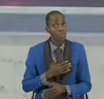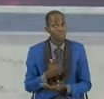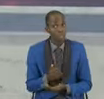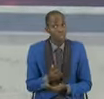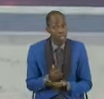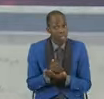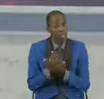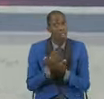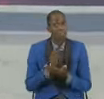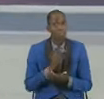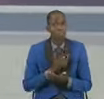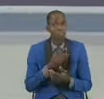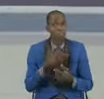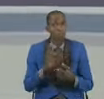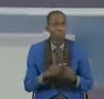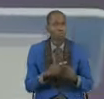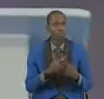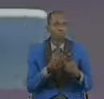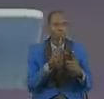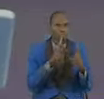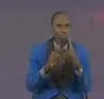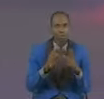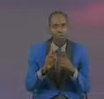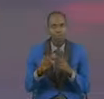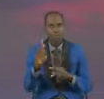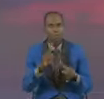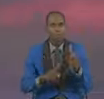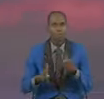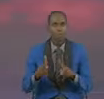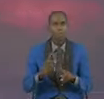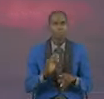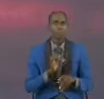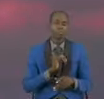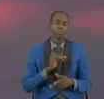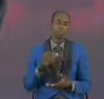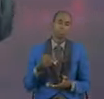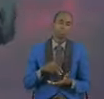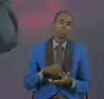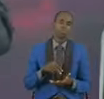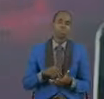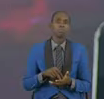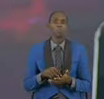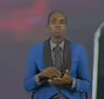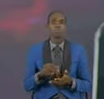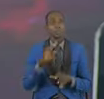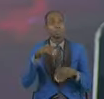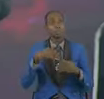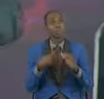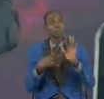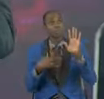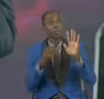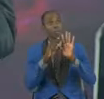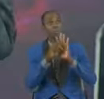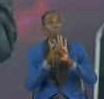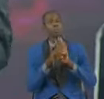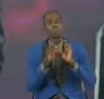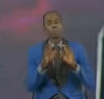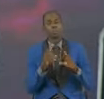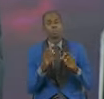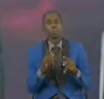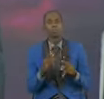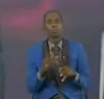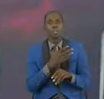address the people? And then I got up, 5 minutes, I said, give me 5 minutes to prepare. And then I put some things on